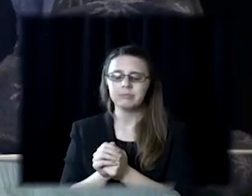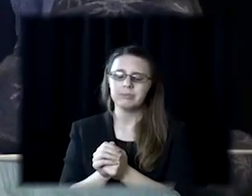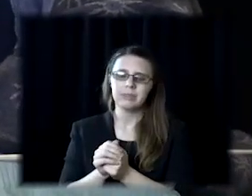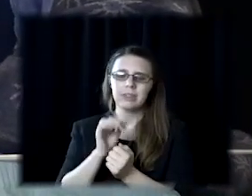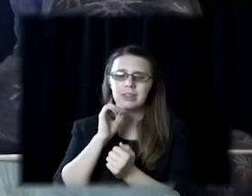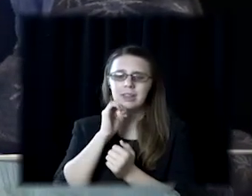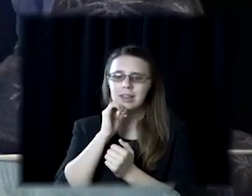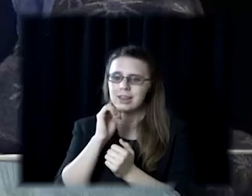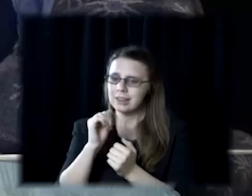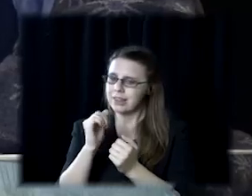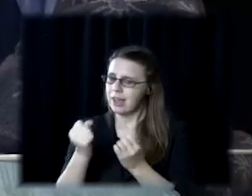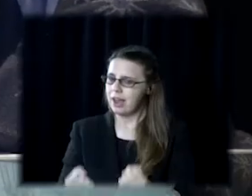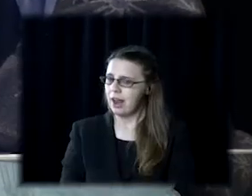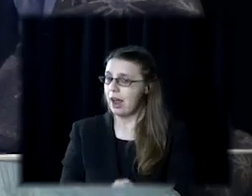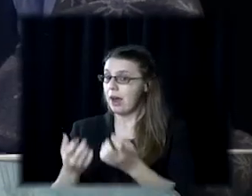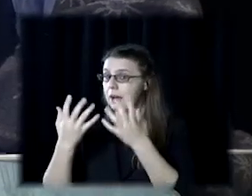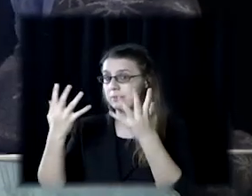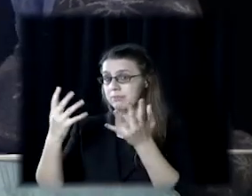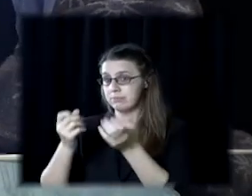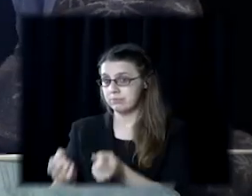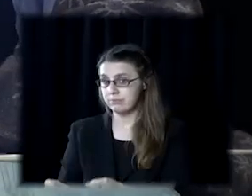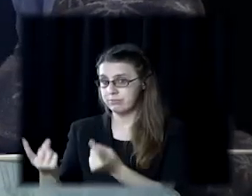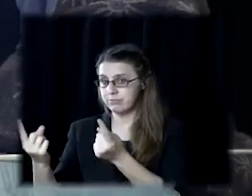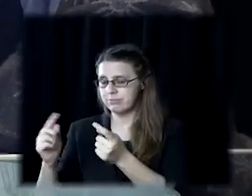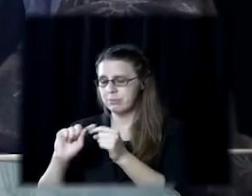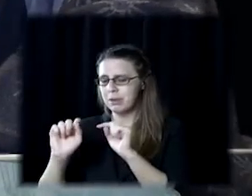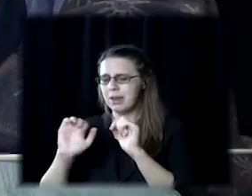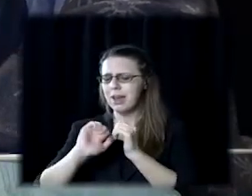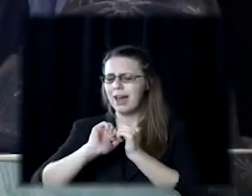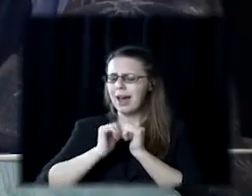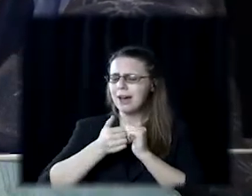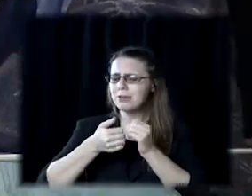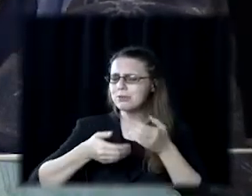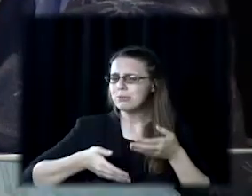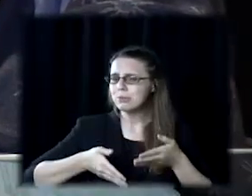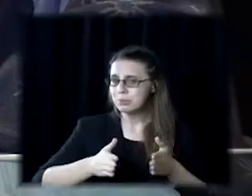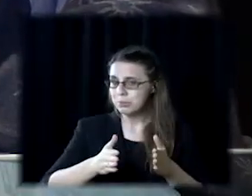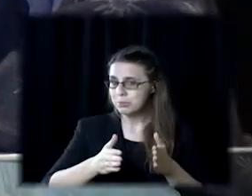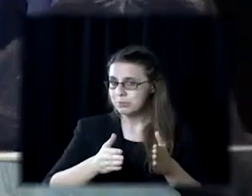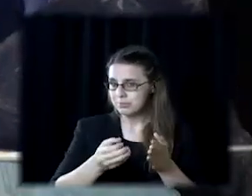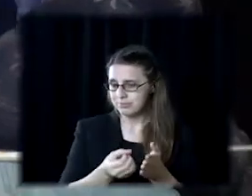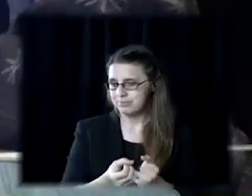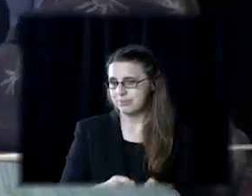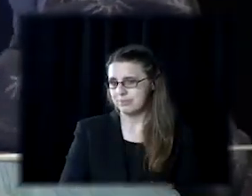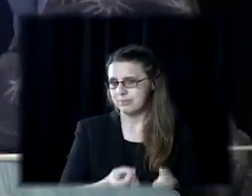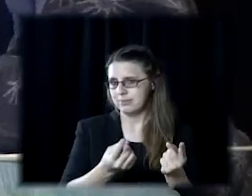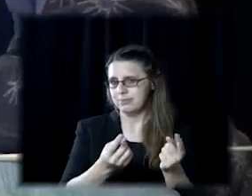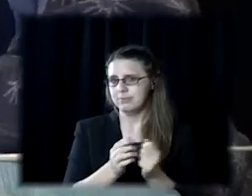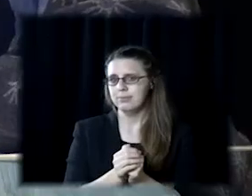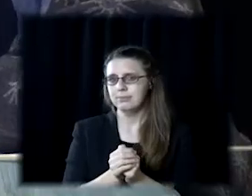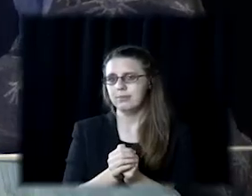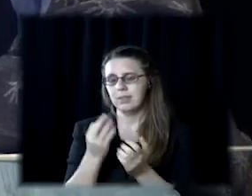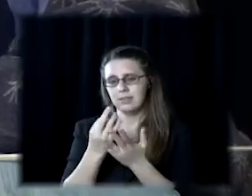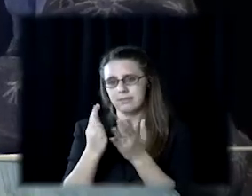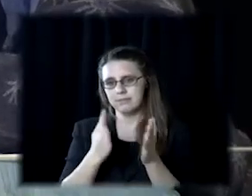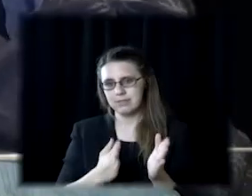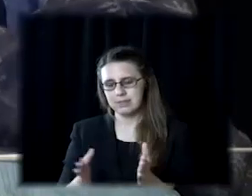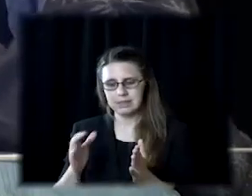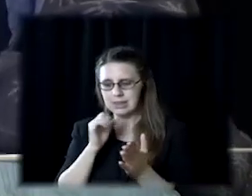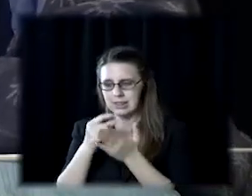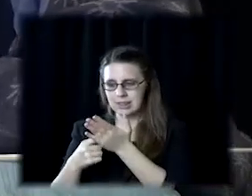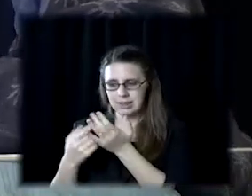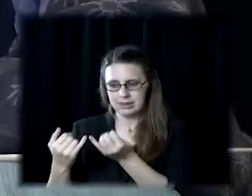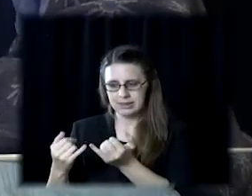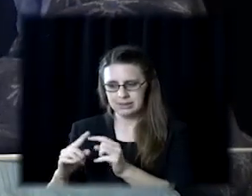it's how you spend it. So with regard to the University of Puerto Rico, there's no question that the fiscal plan, which we're not discussing today, but is